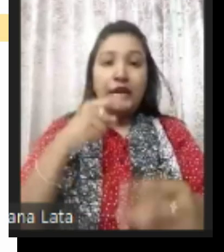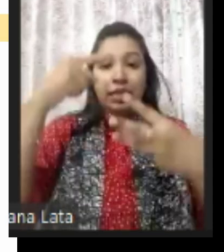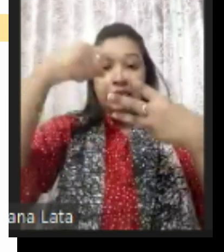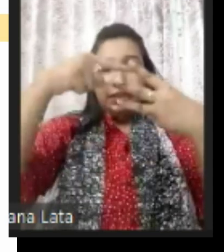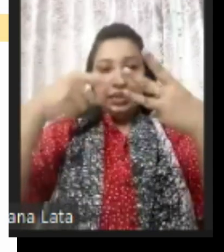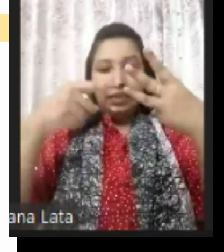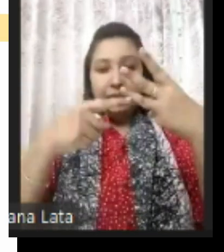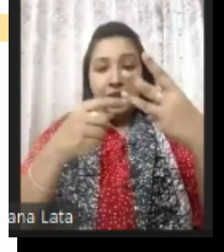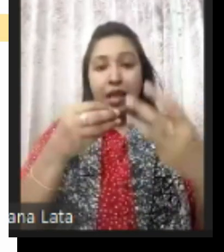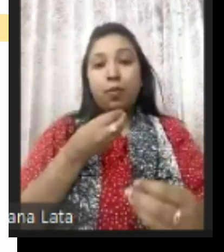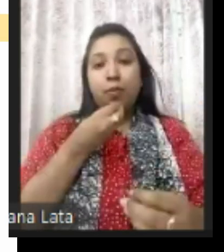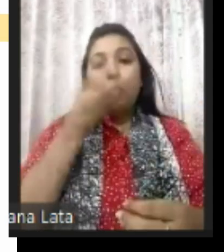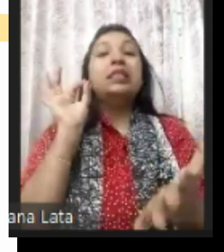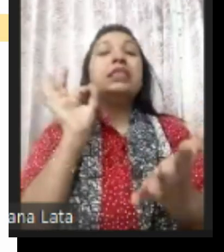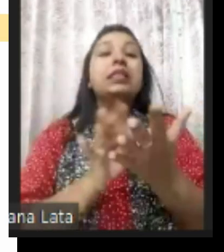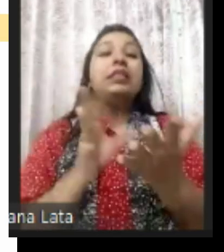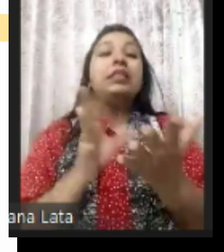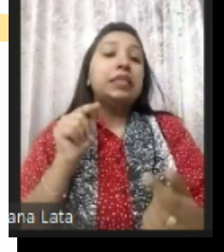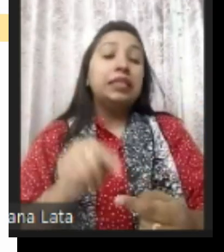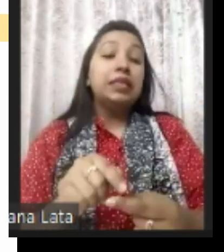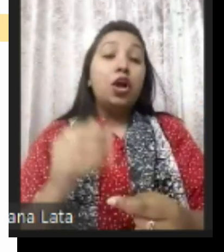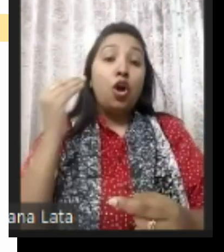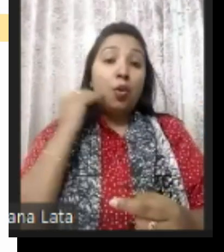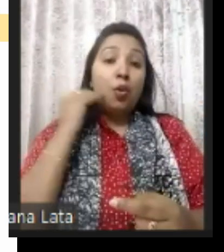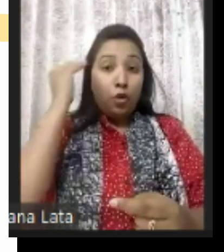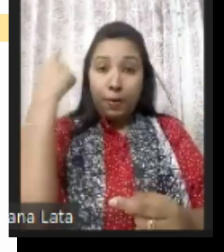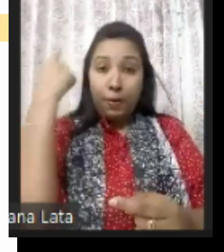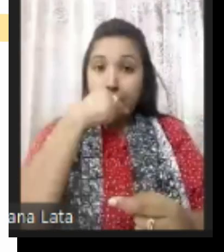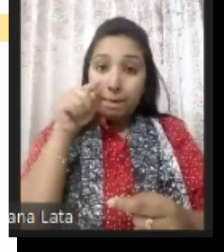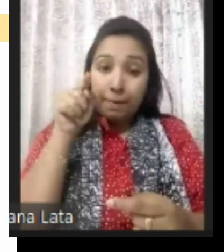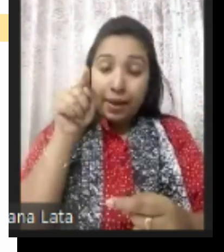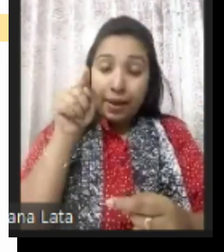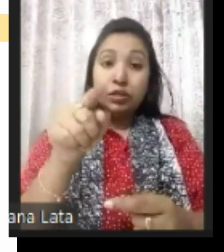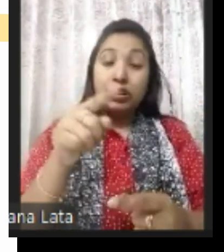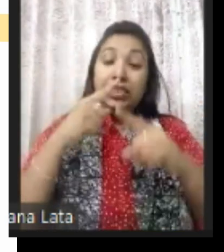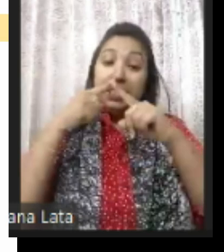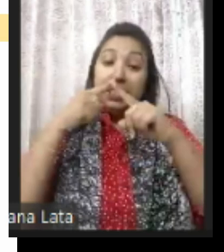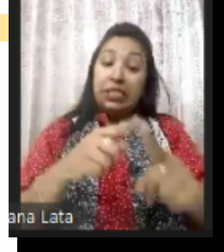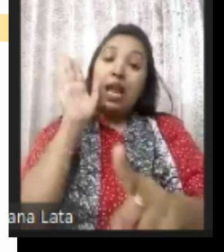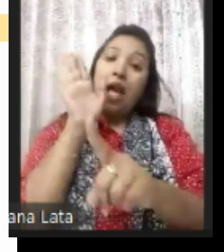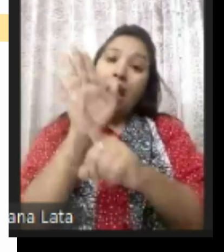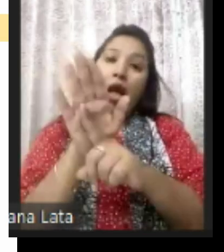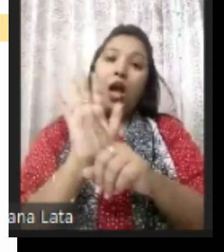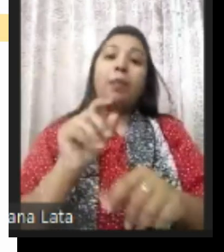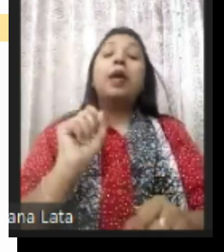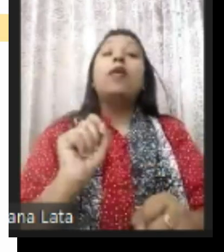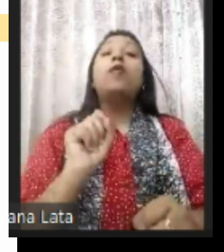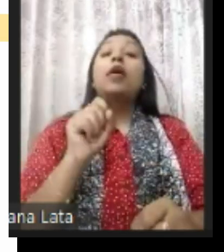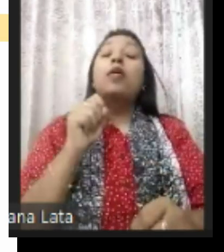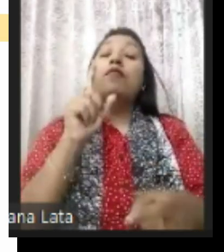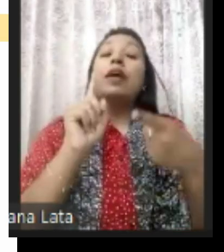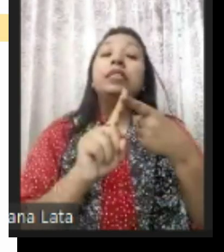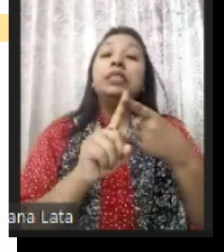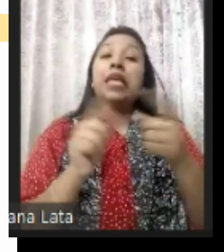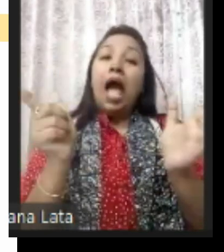ensure digital accessibility and inclusion for people with disabilities. One is a legal commitment. Two, the